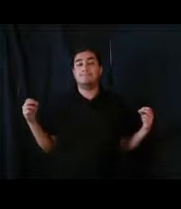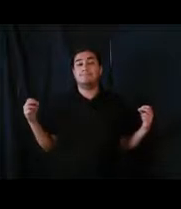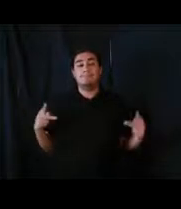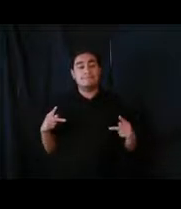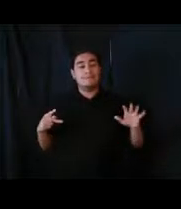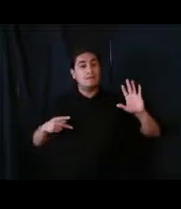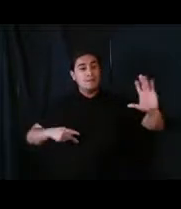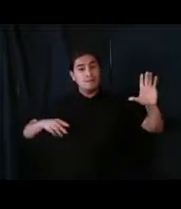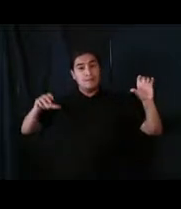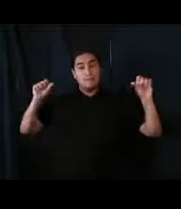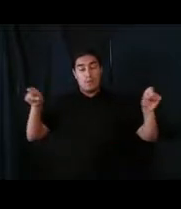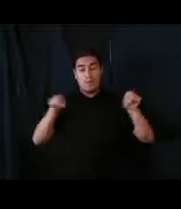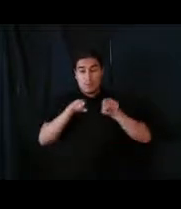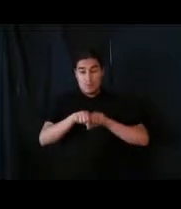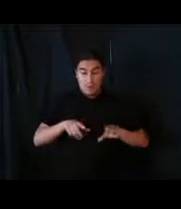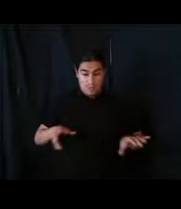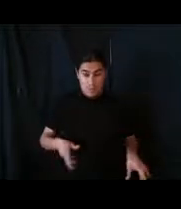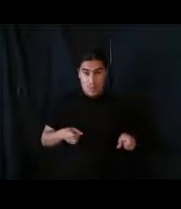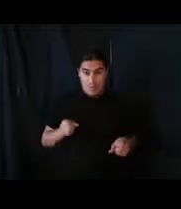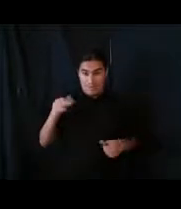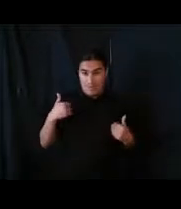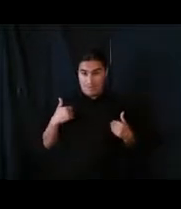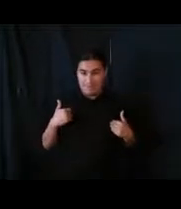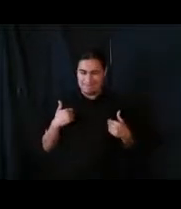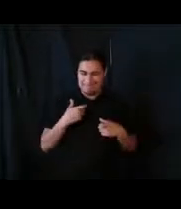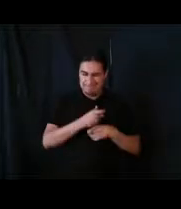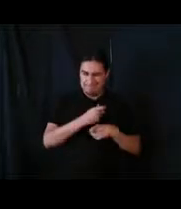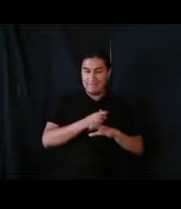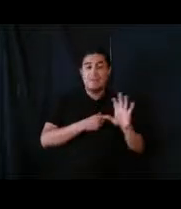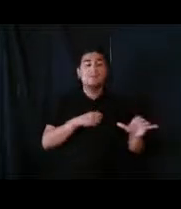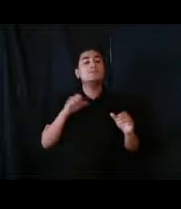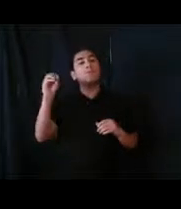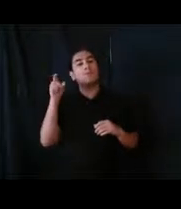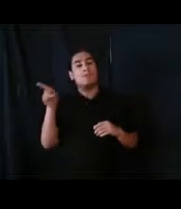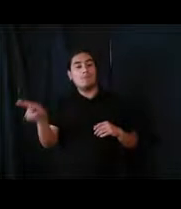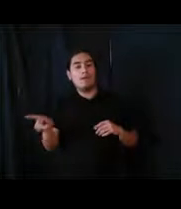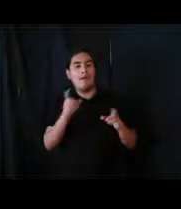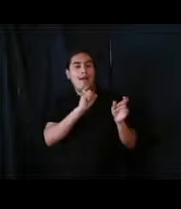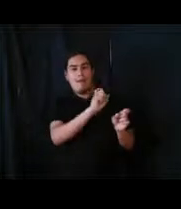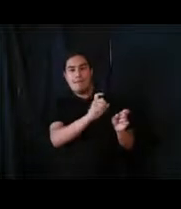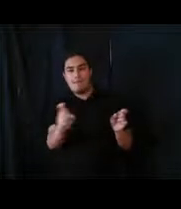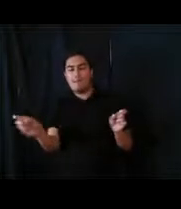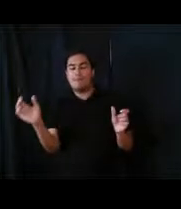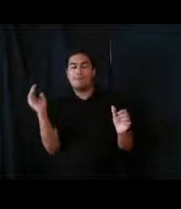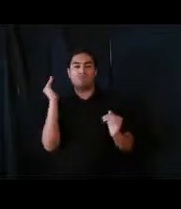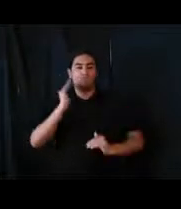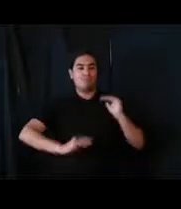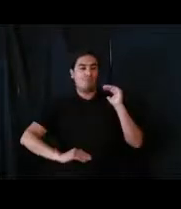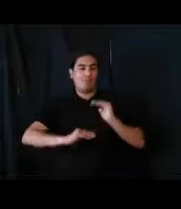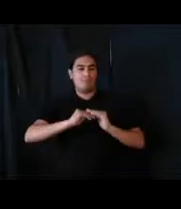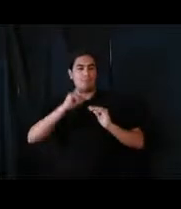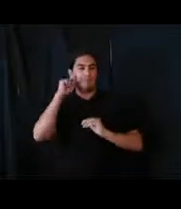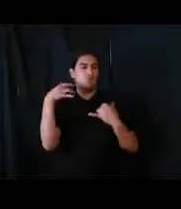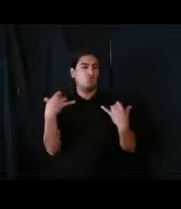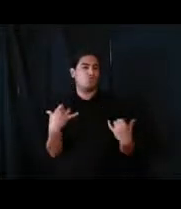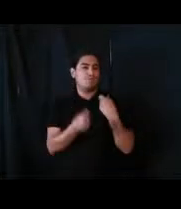socks if you have them uh this is a look at the allocation capacity for the current fiscal